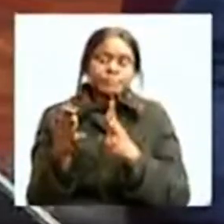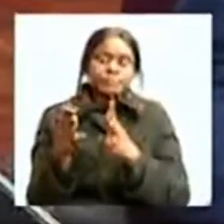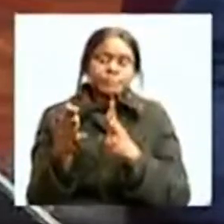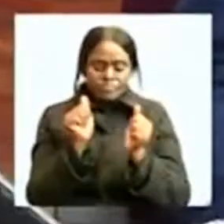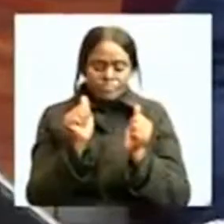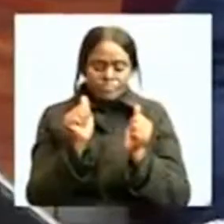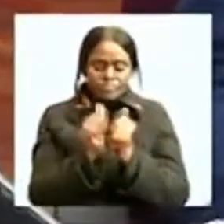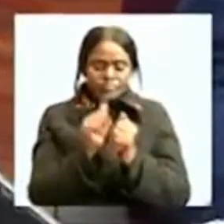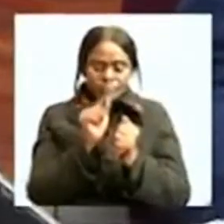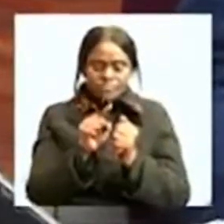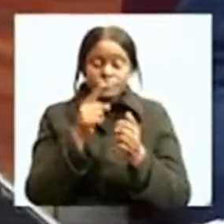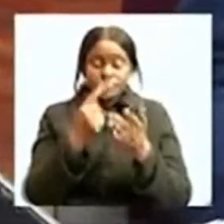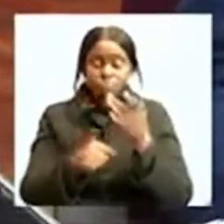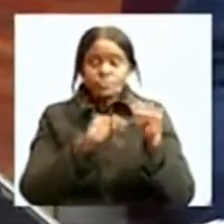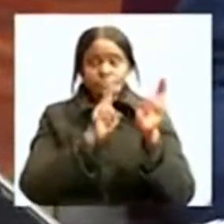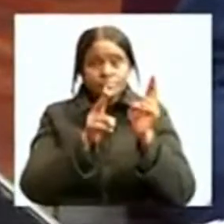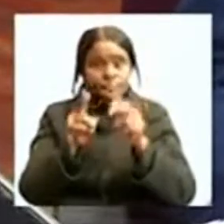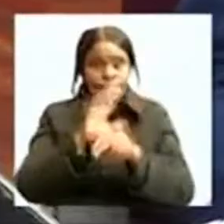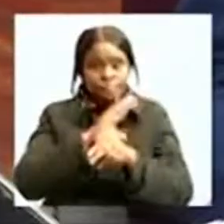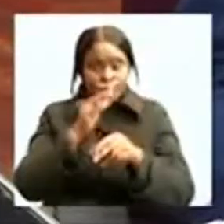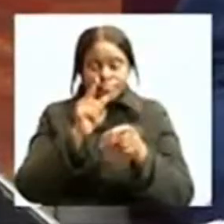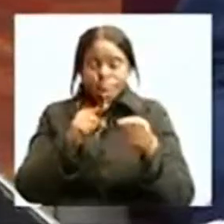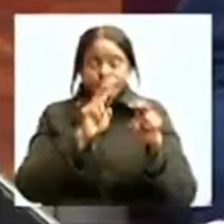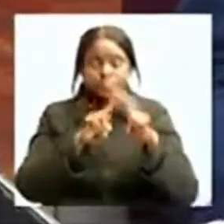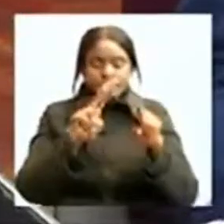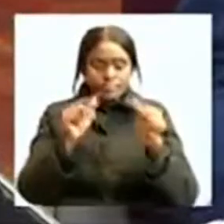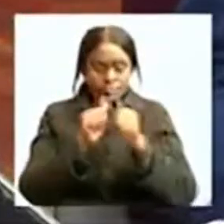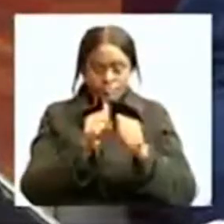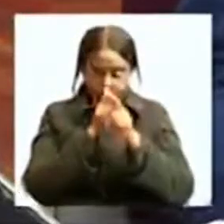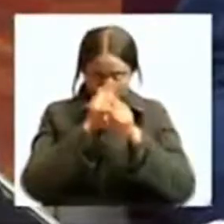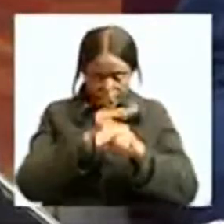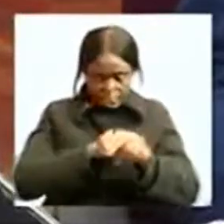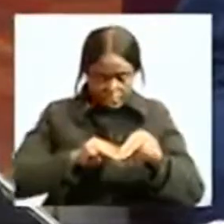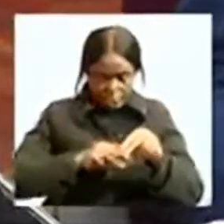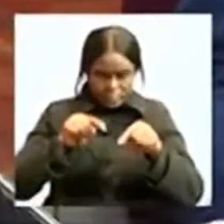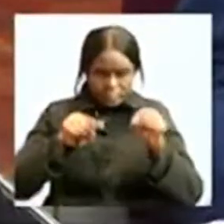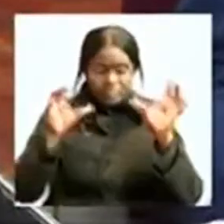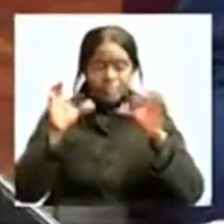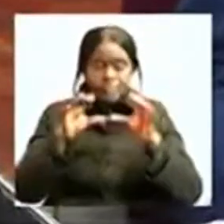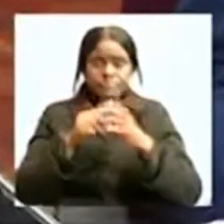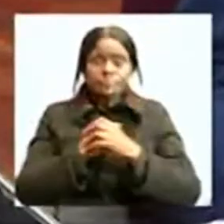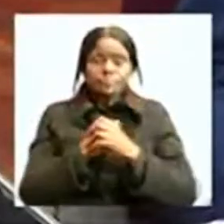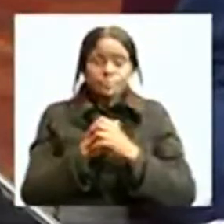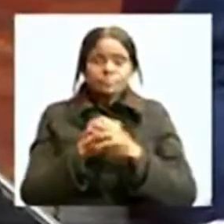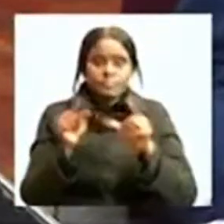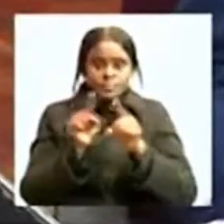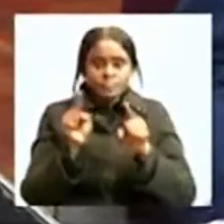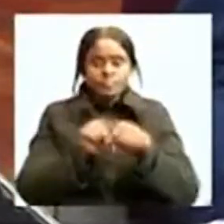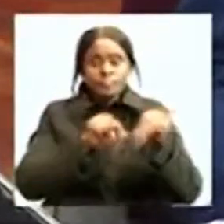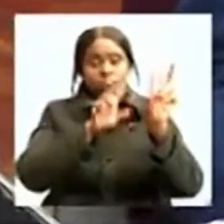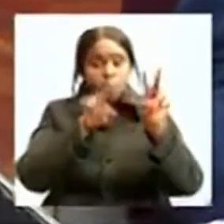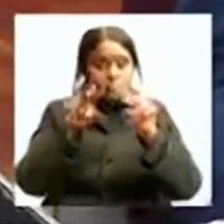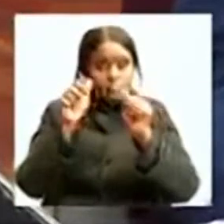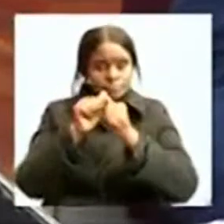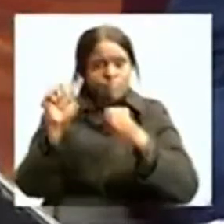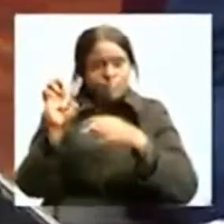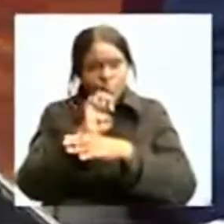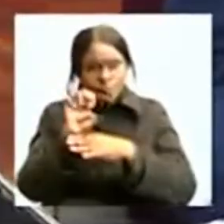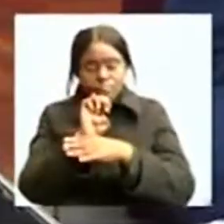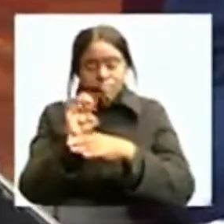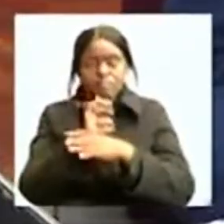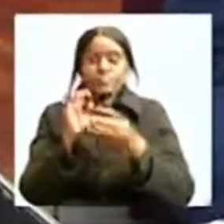In terms of response, Chairperson and honorable members of the committee, on monitoring and